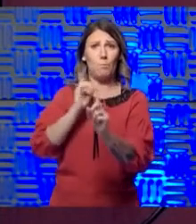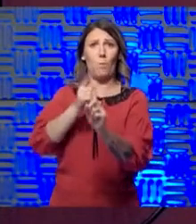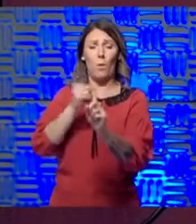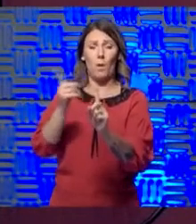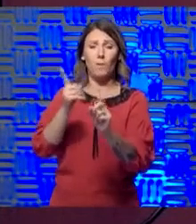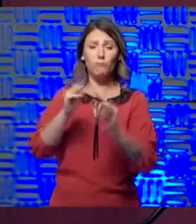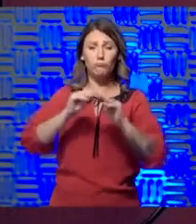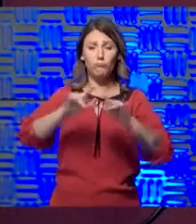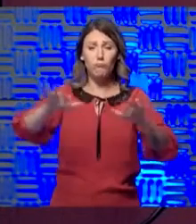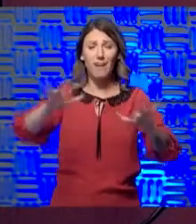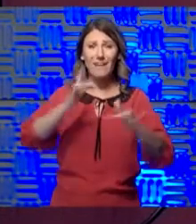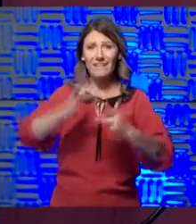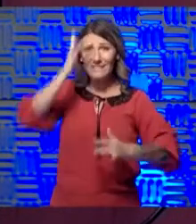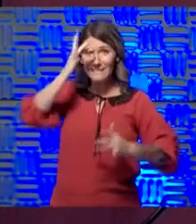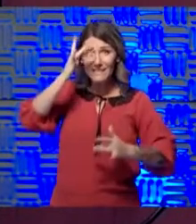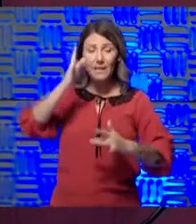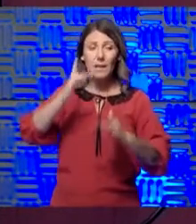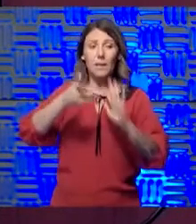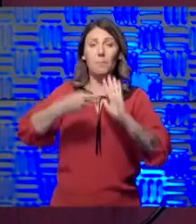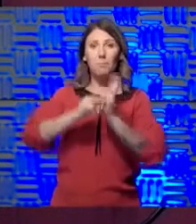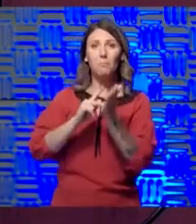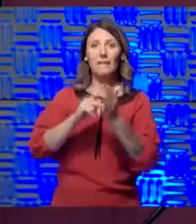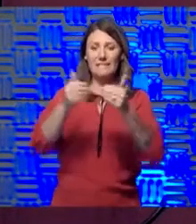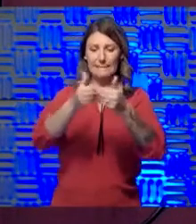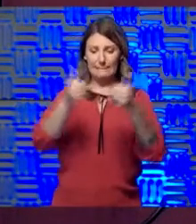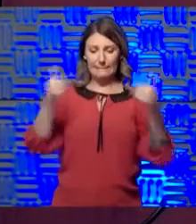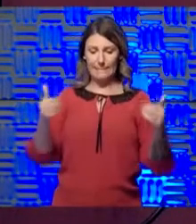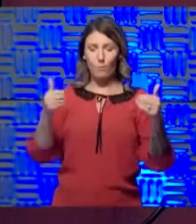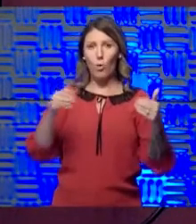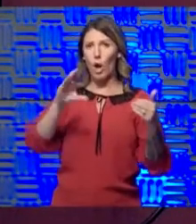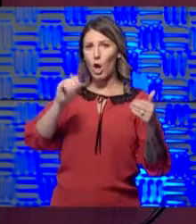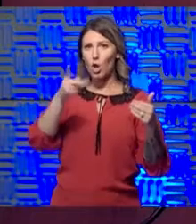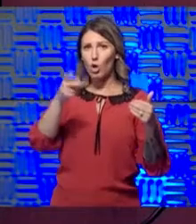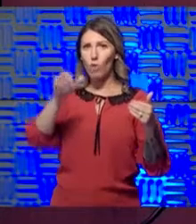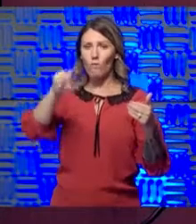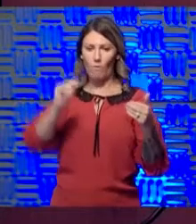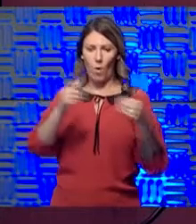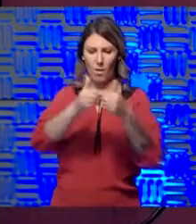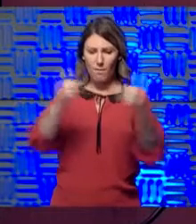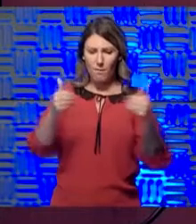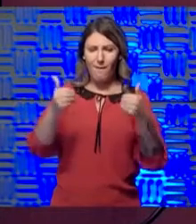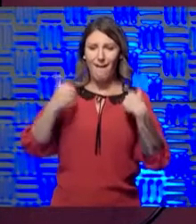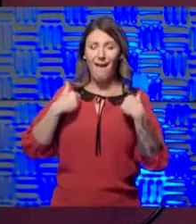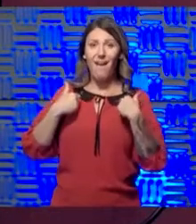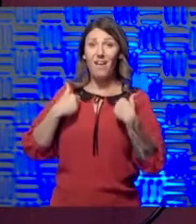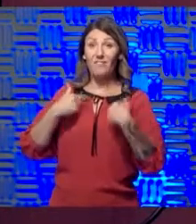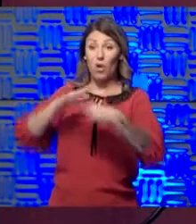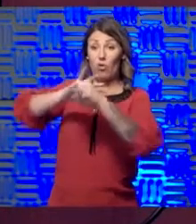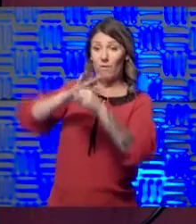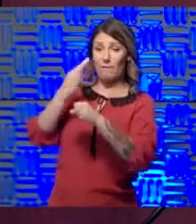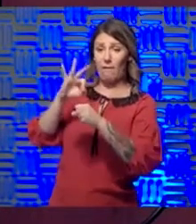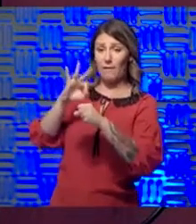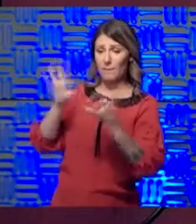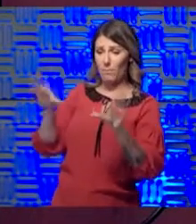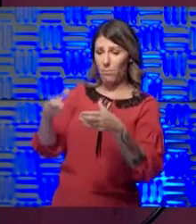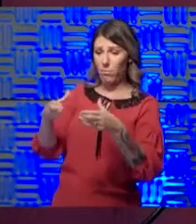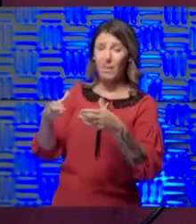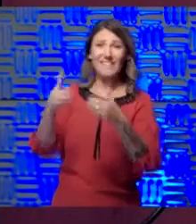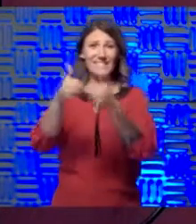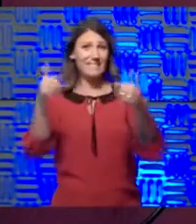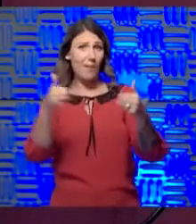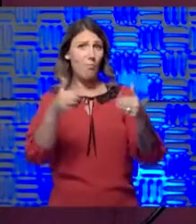or anywhere is cohorting patients, is separating those who have the disease or who are likely to have the disease from those populations who